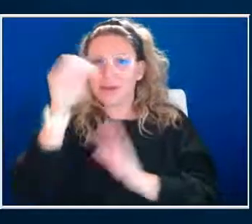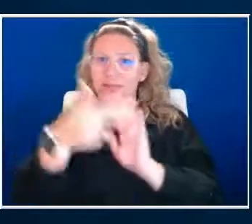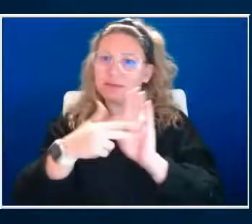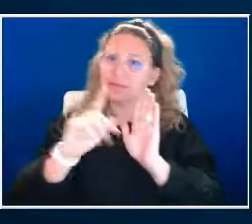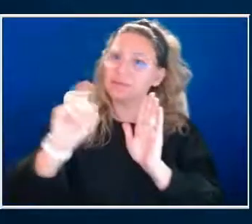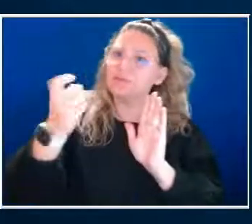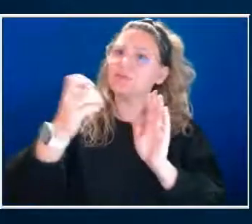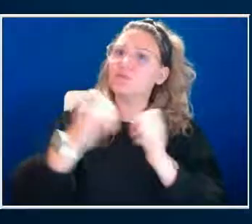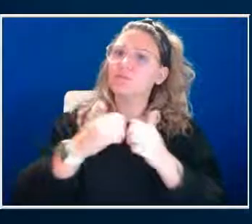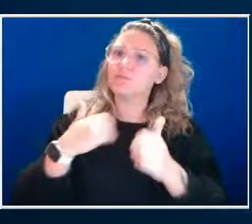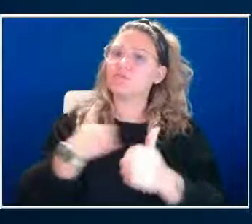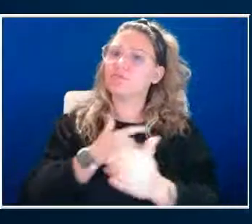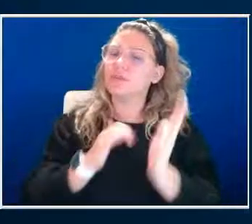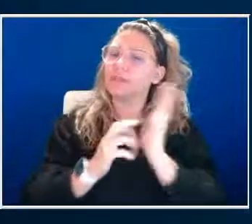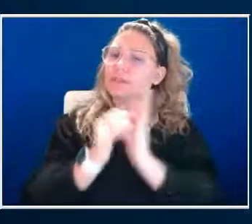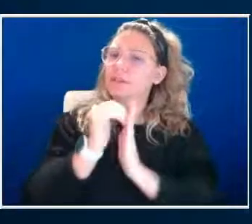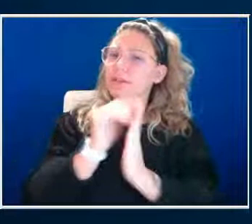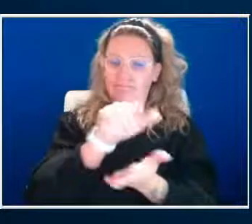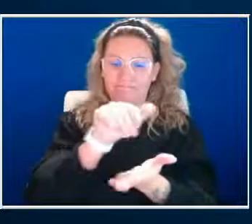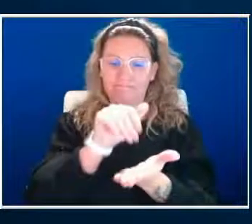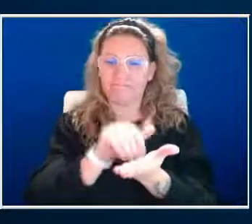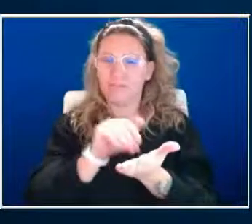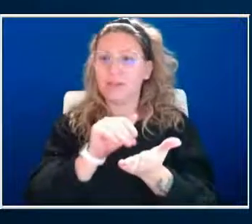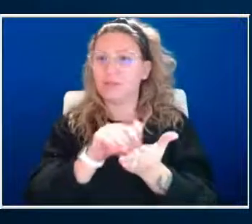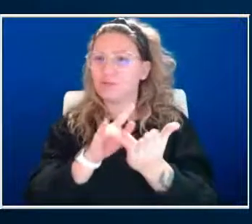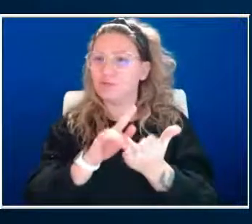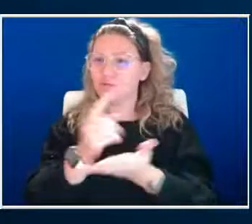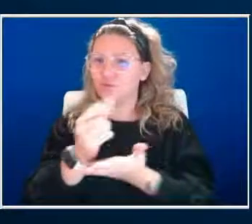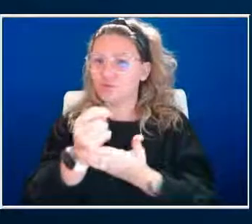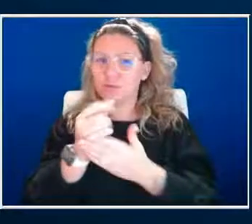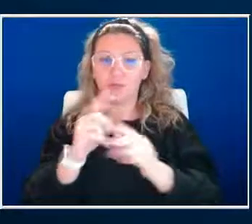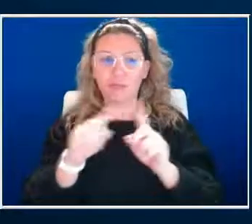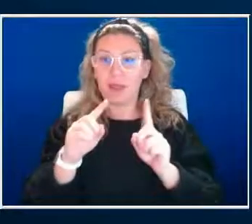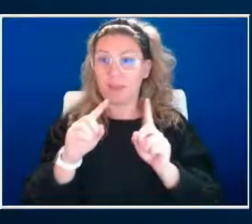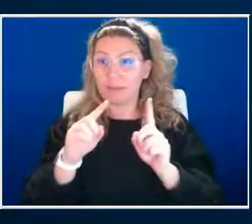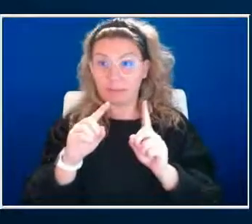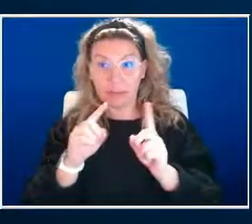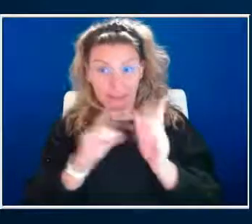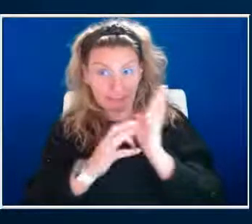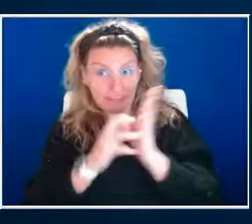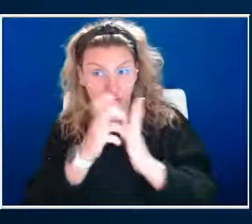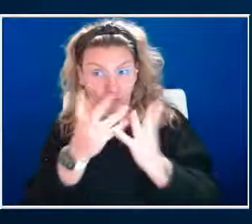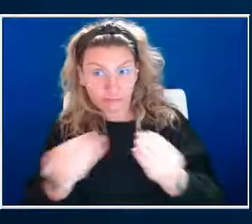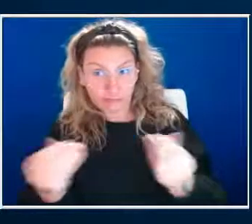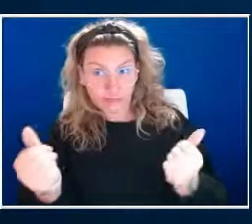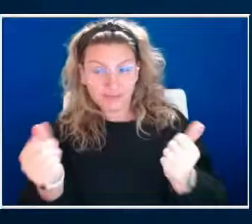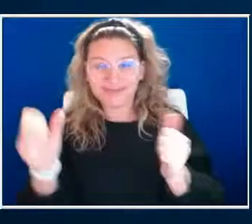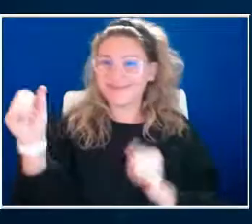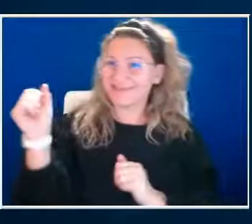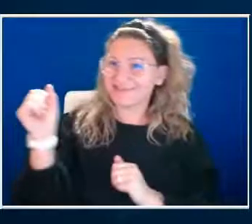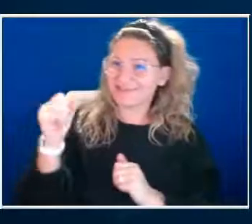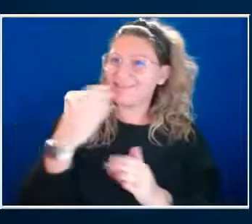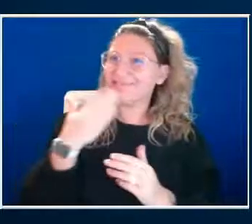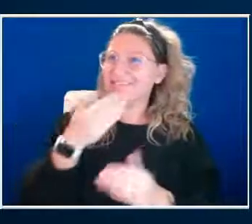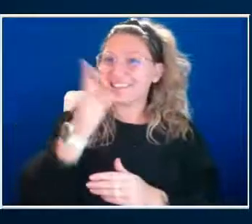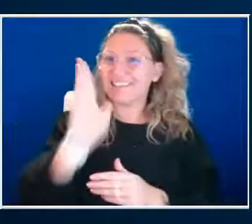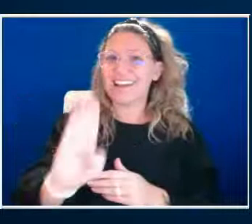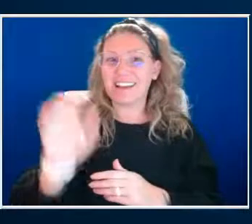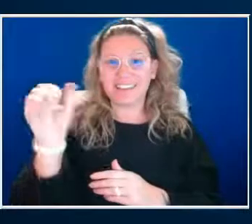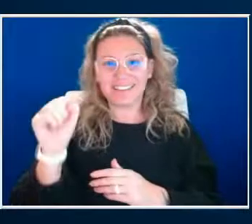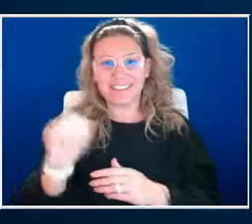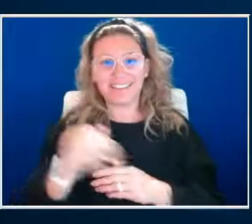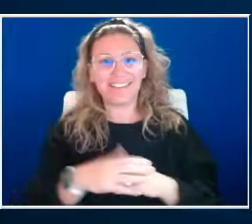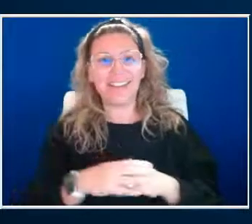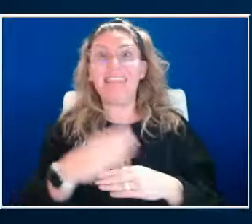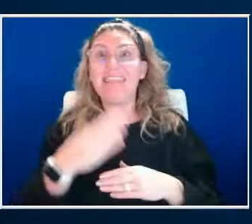of treatment, Melanie, but the cancer is essentially gone. Is that true? Yes, thank God. Thank